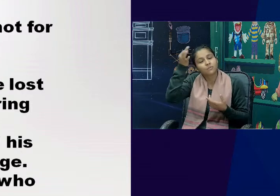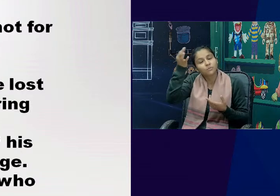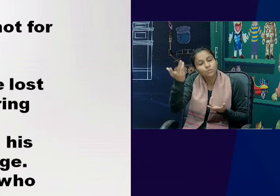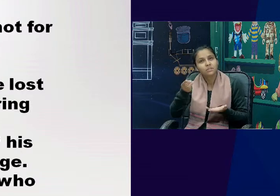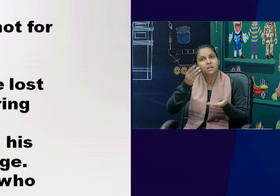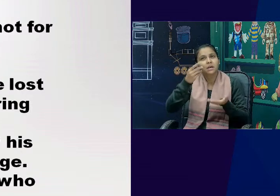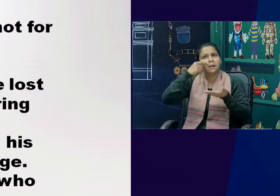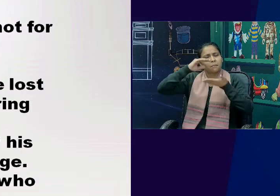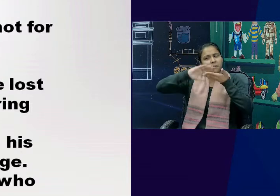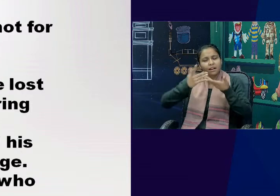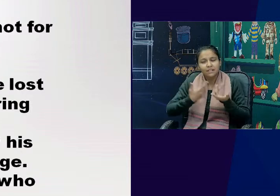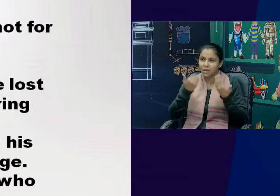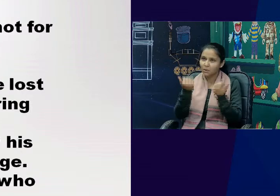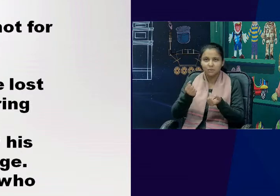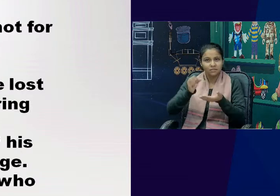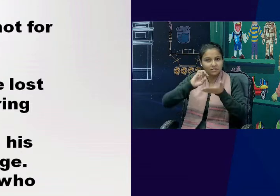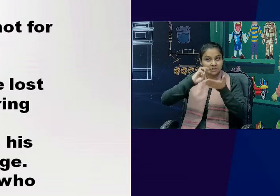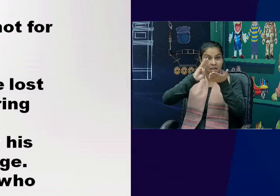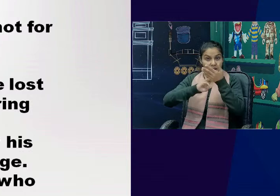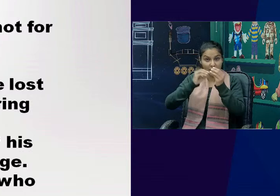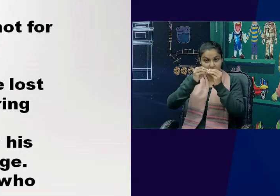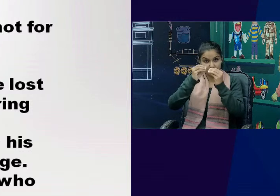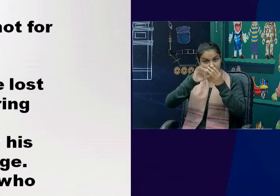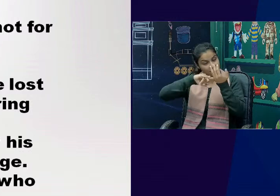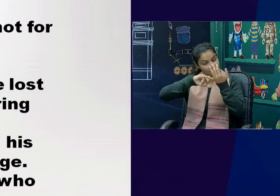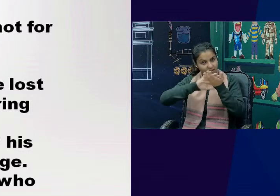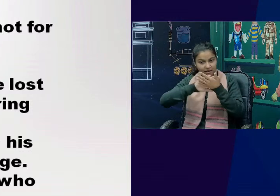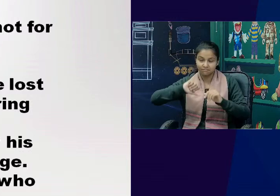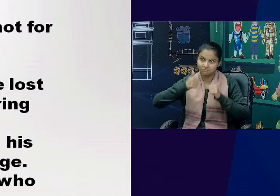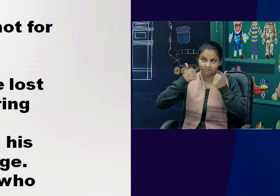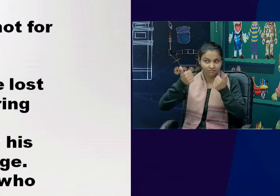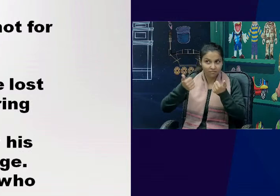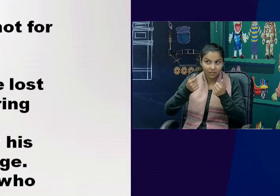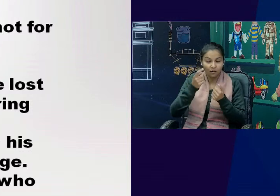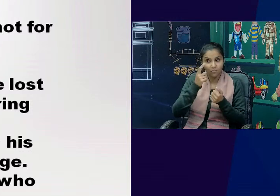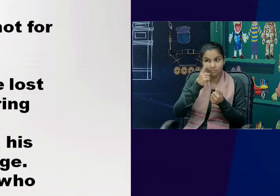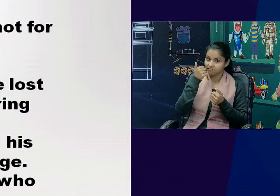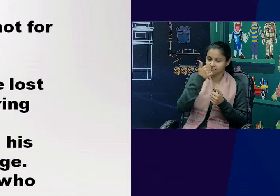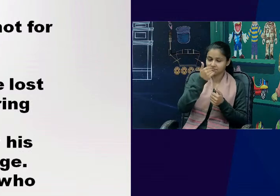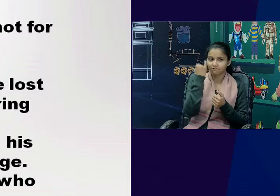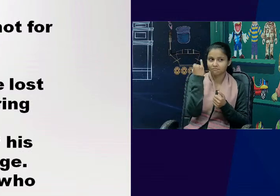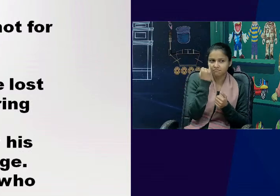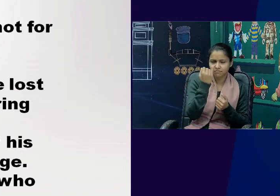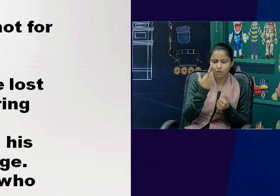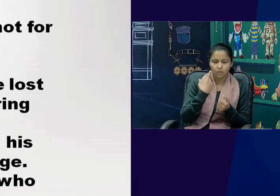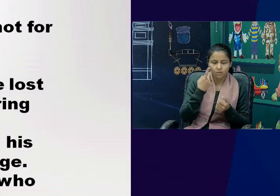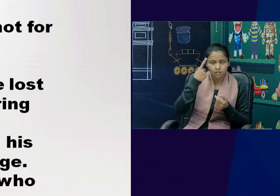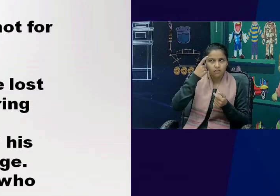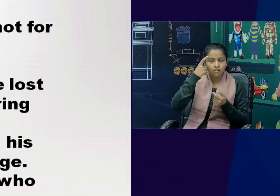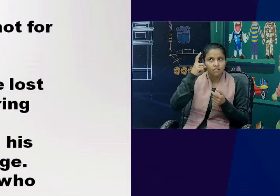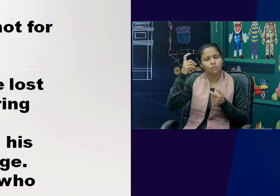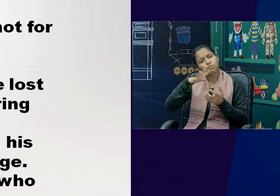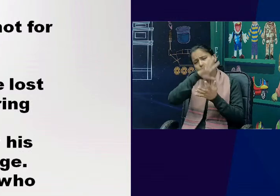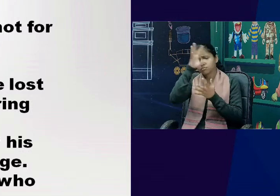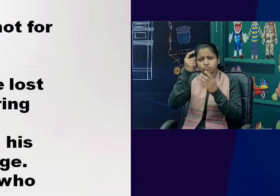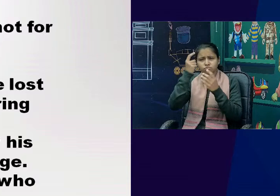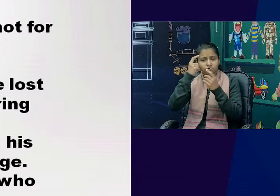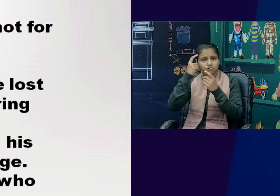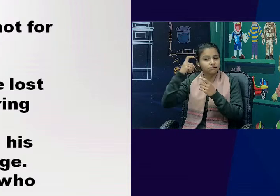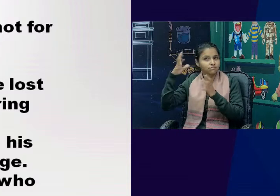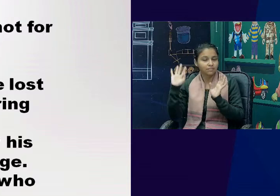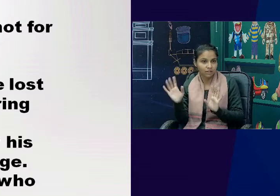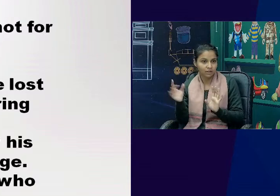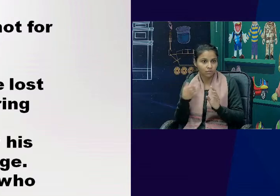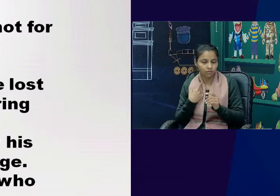he has become a doctor, so he will get good girls to get marriage. Suddenly what he saw was that something was crawling on his